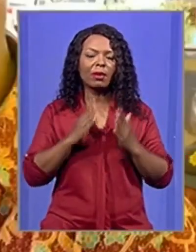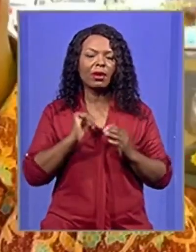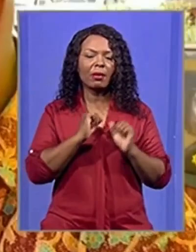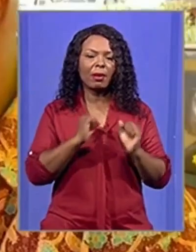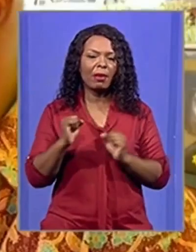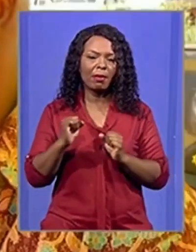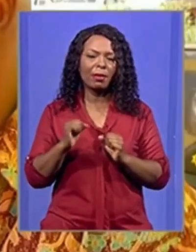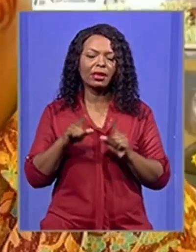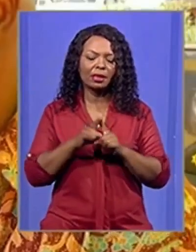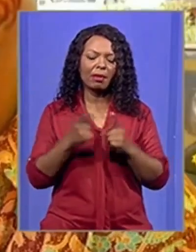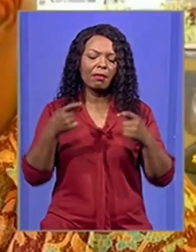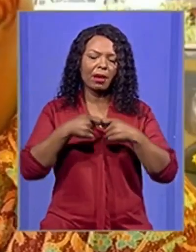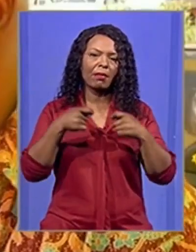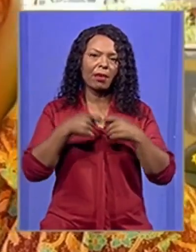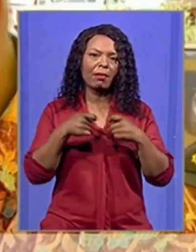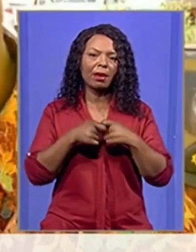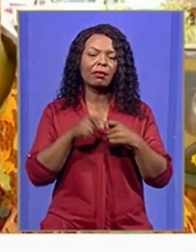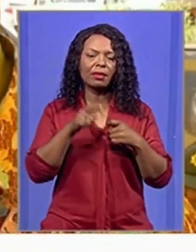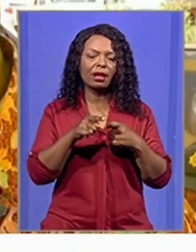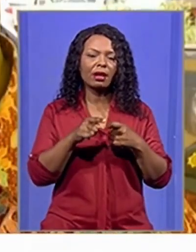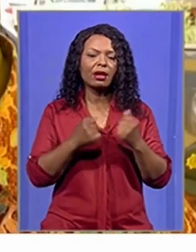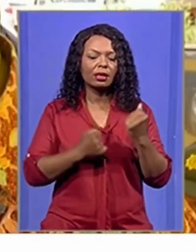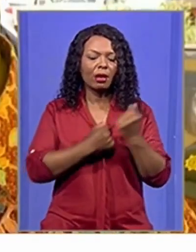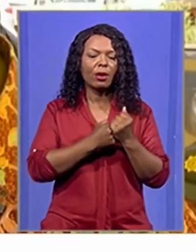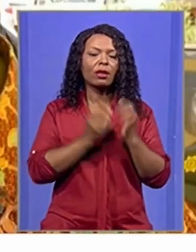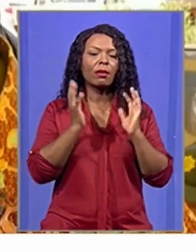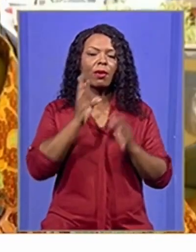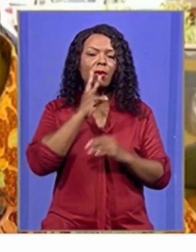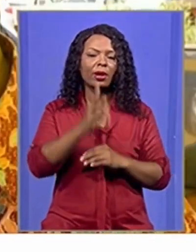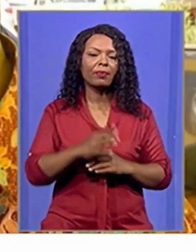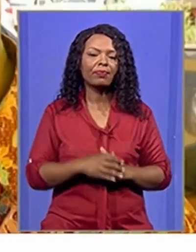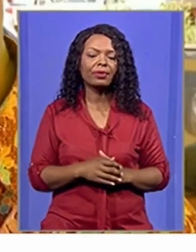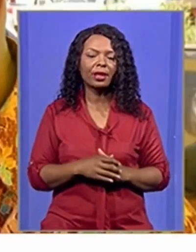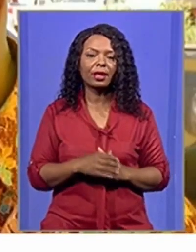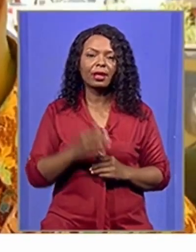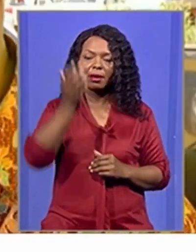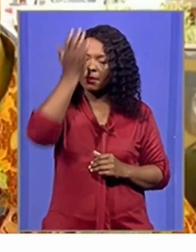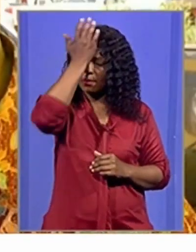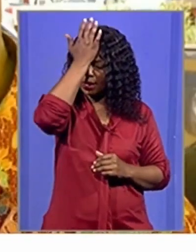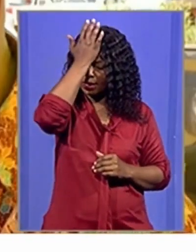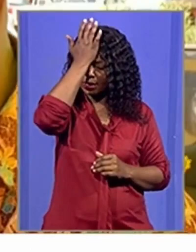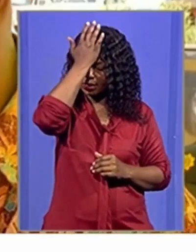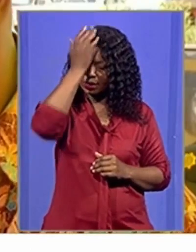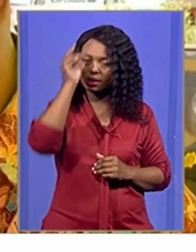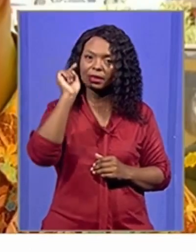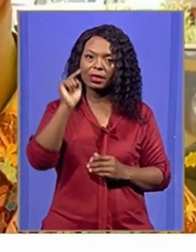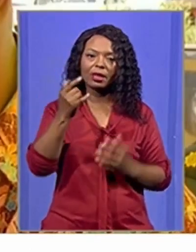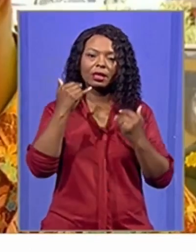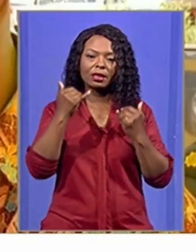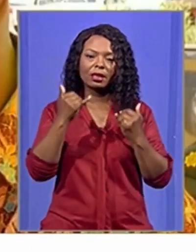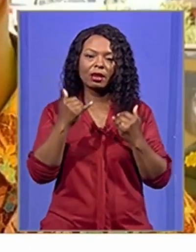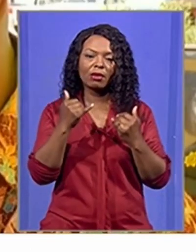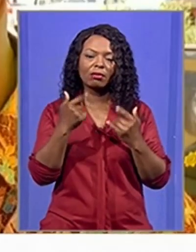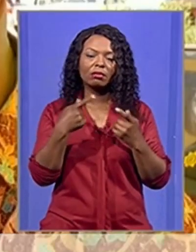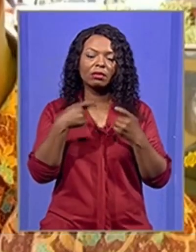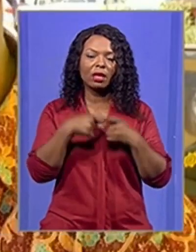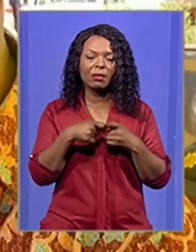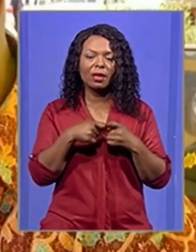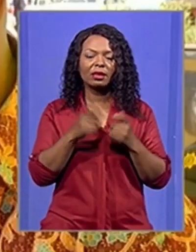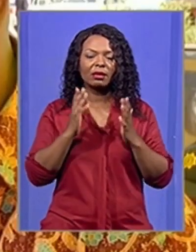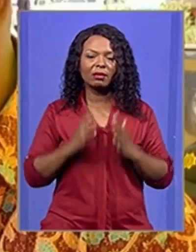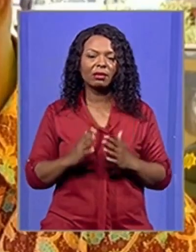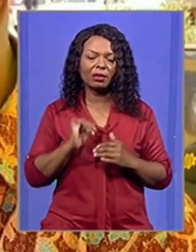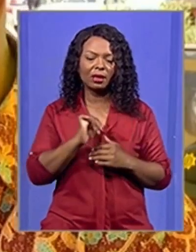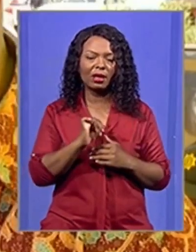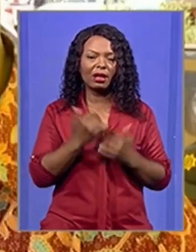re ba thega mo leetong la Bapedi ba Mamone gore ba nyake mašaledi a Kgosi Mampuru wa